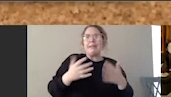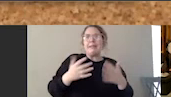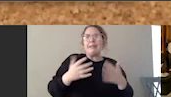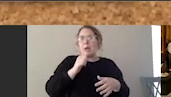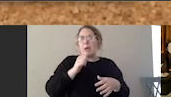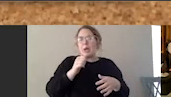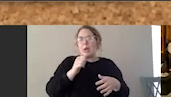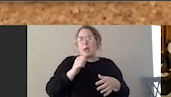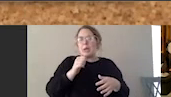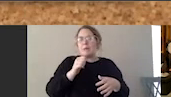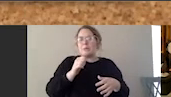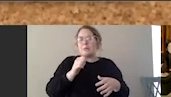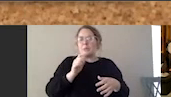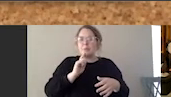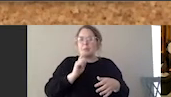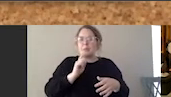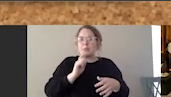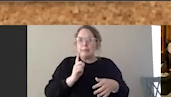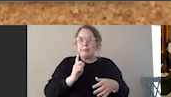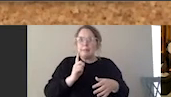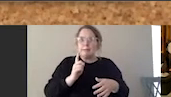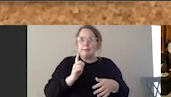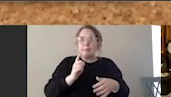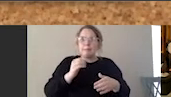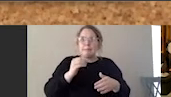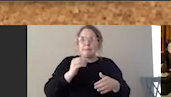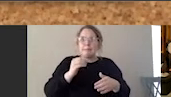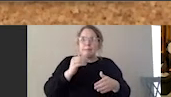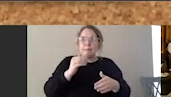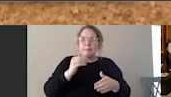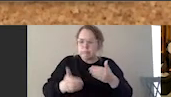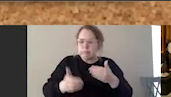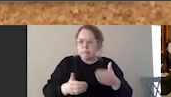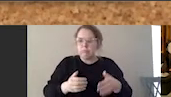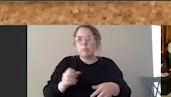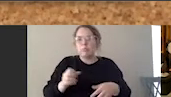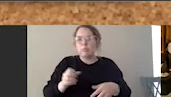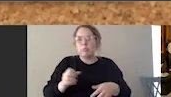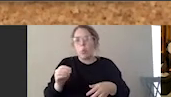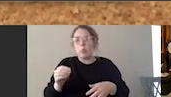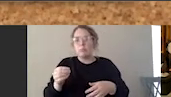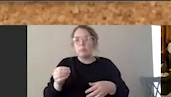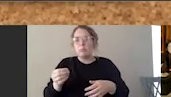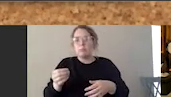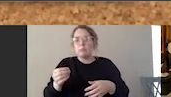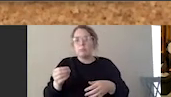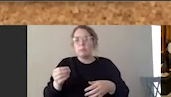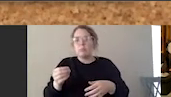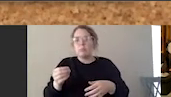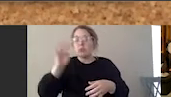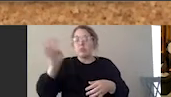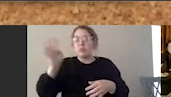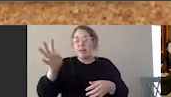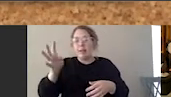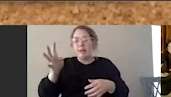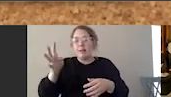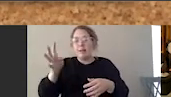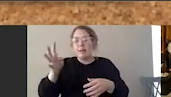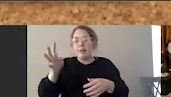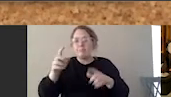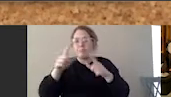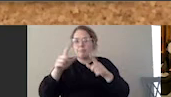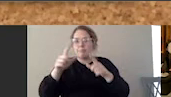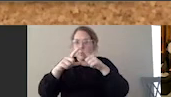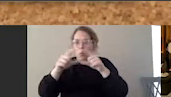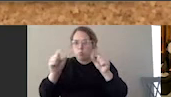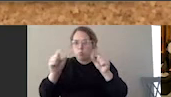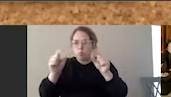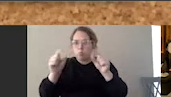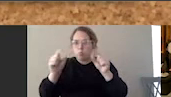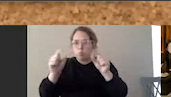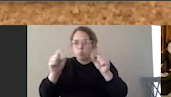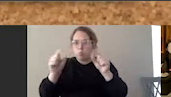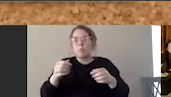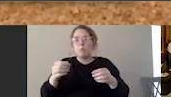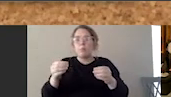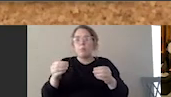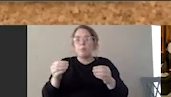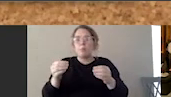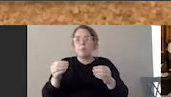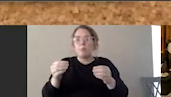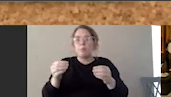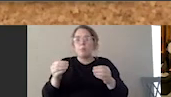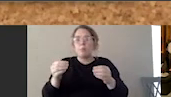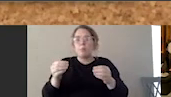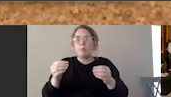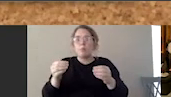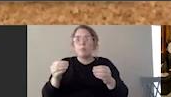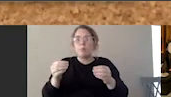effective thing. So in order to create modules with names that are more manageable, once we create the options, let's go ahead and